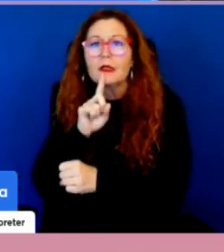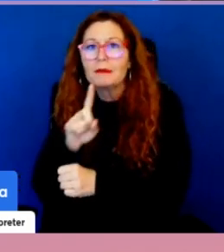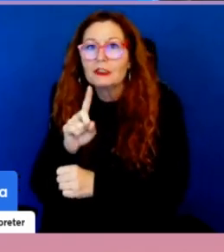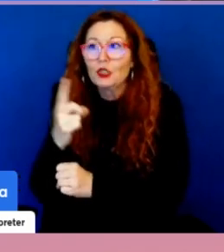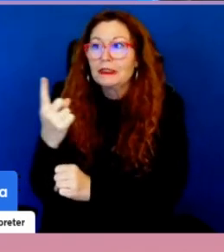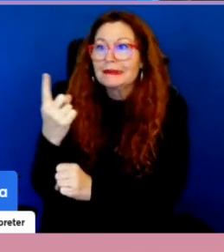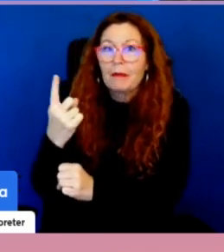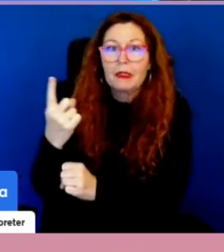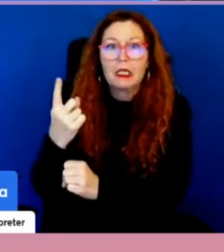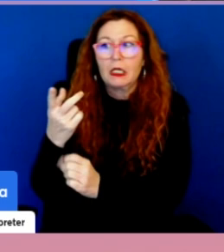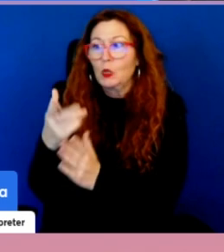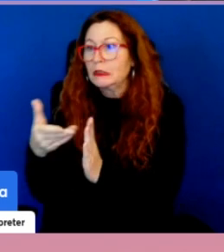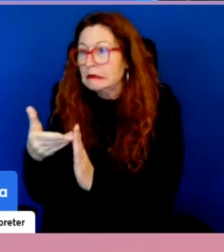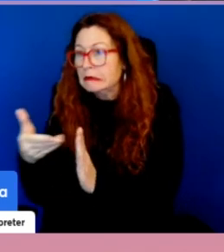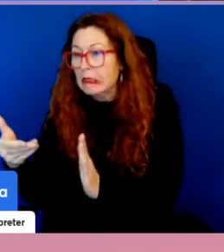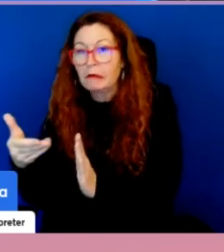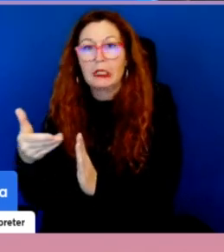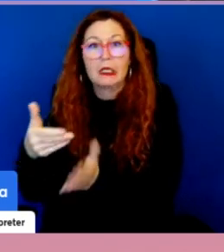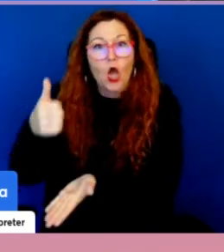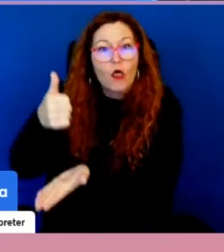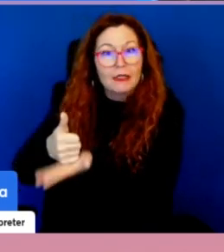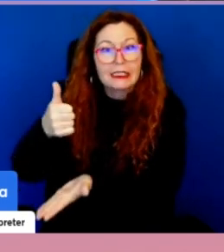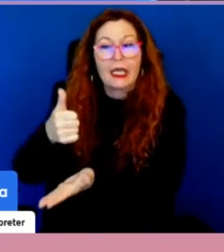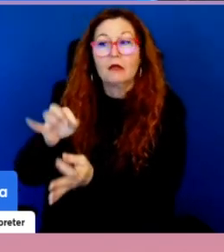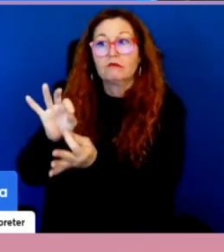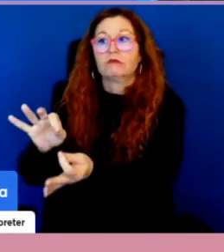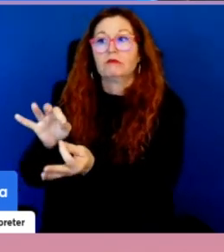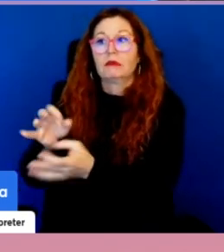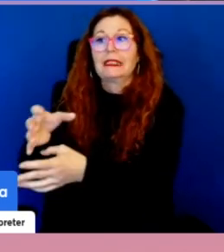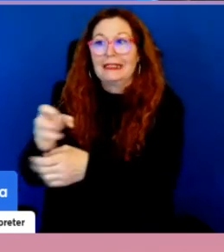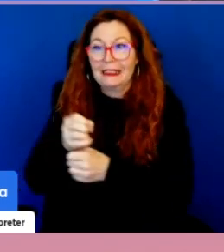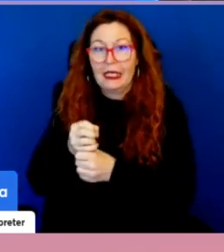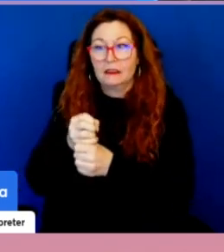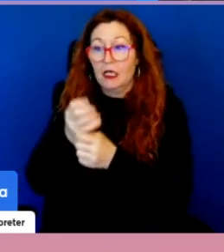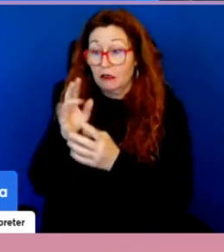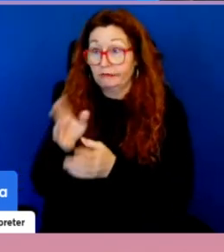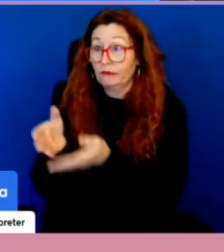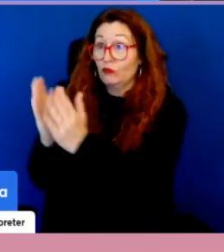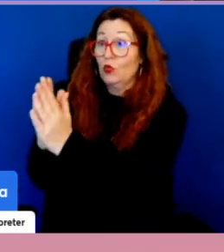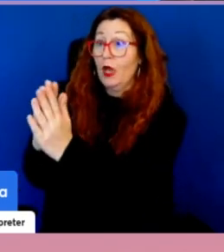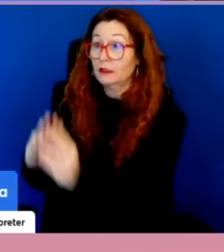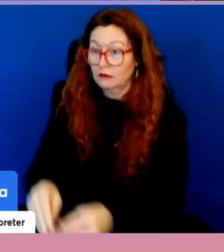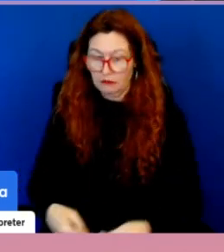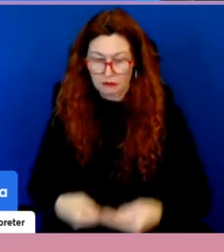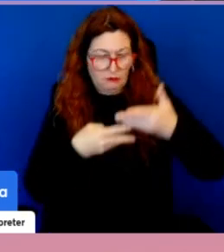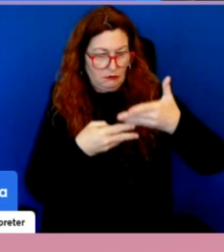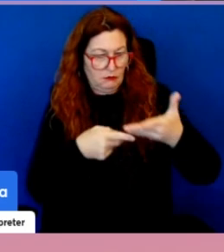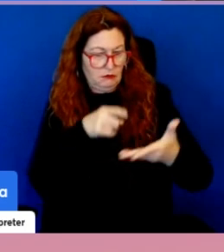authenticates gets what they're supposed to, scope to what they're supposed to.